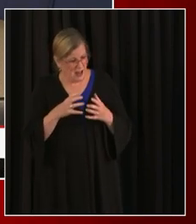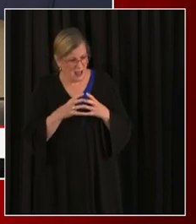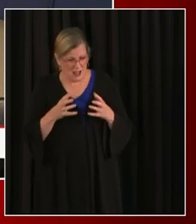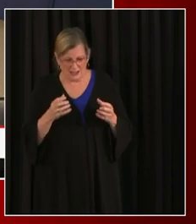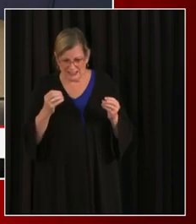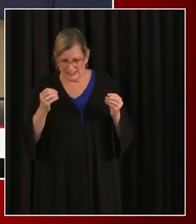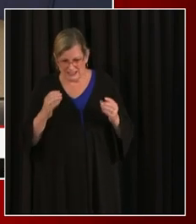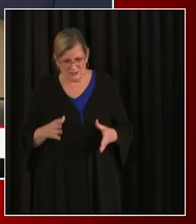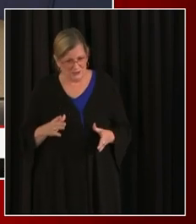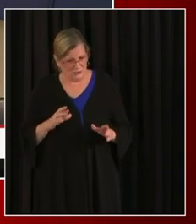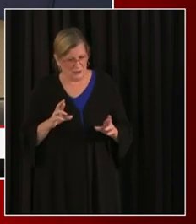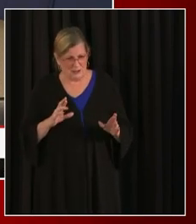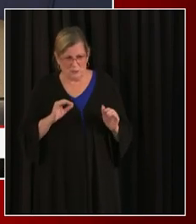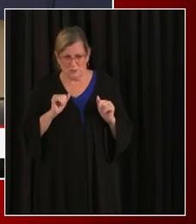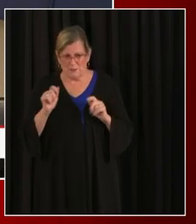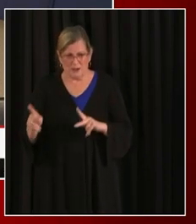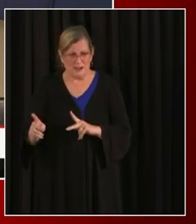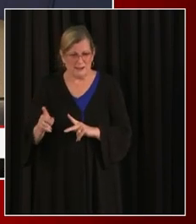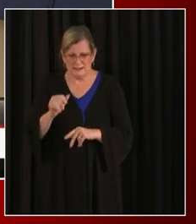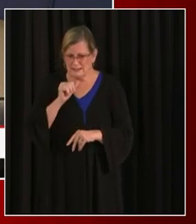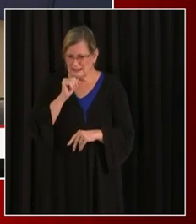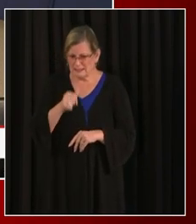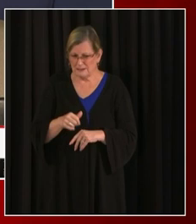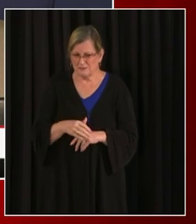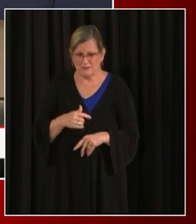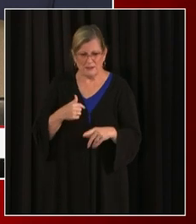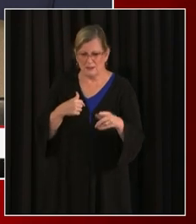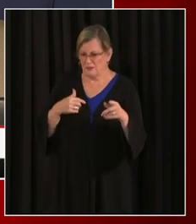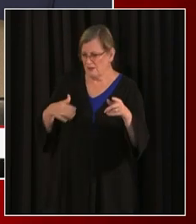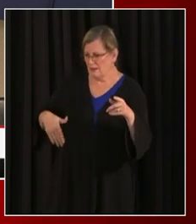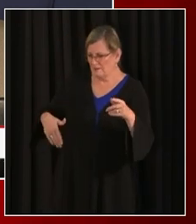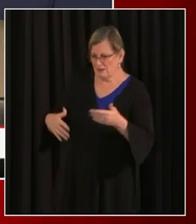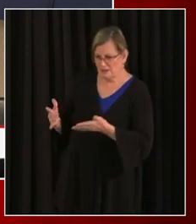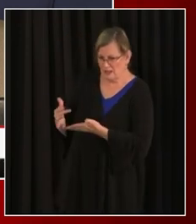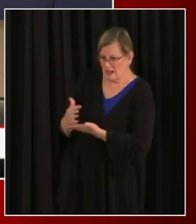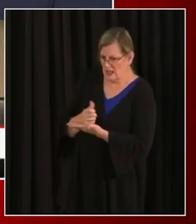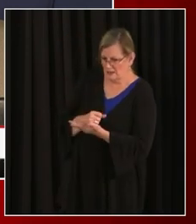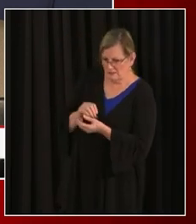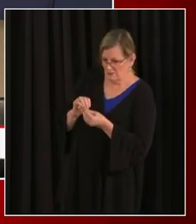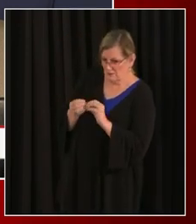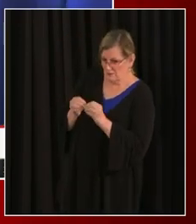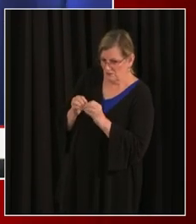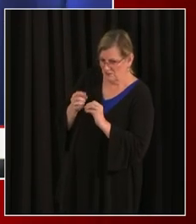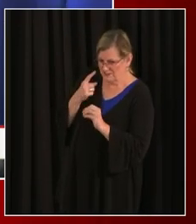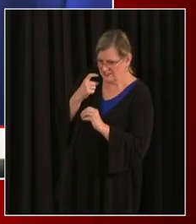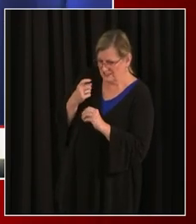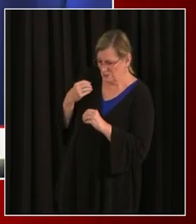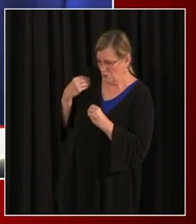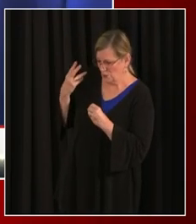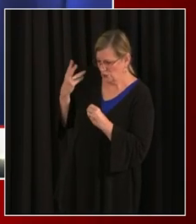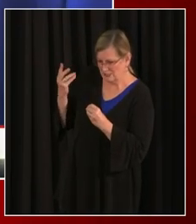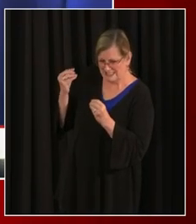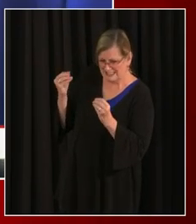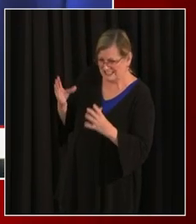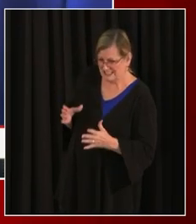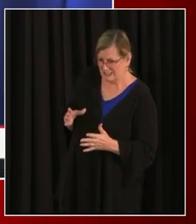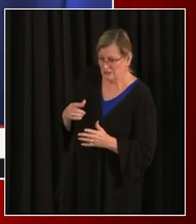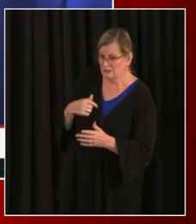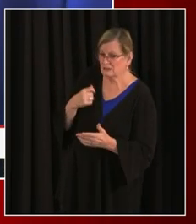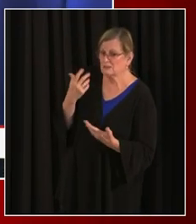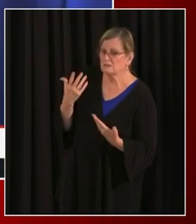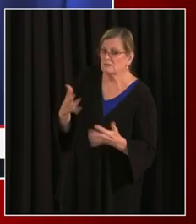Worried. Yeah, so we haven't collected number recently from the Washington Teacher Union. What we have talked about